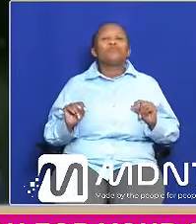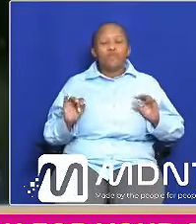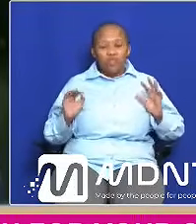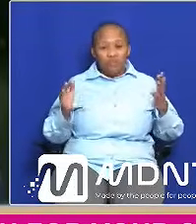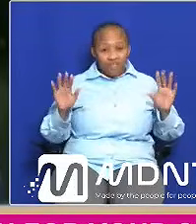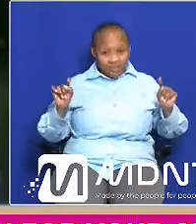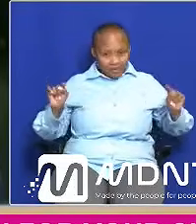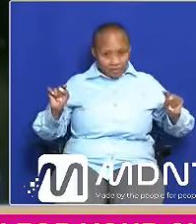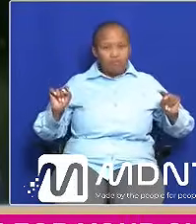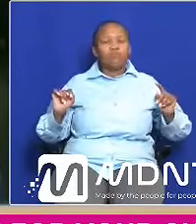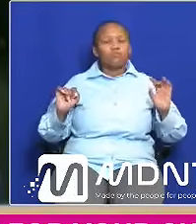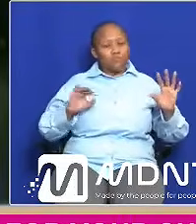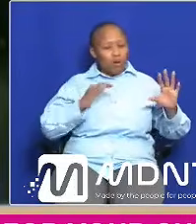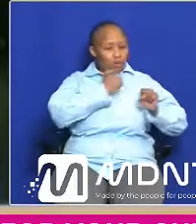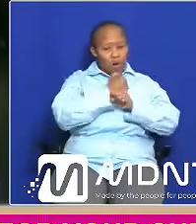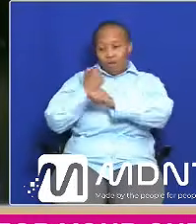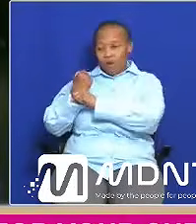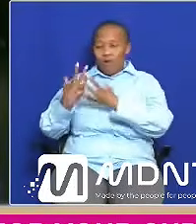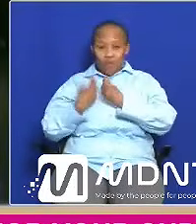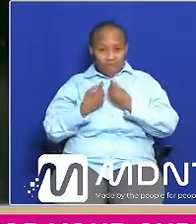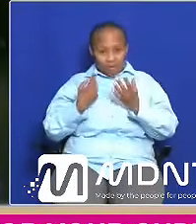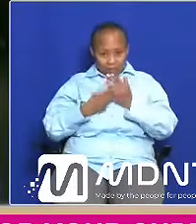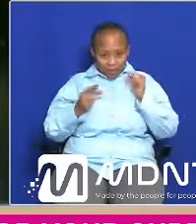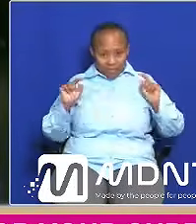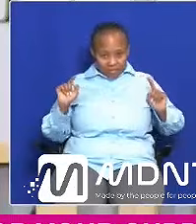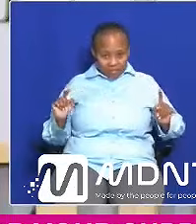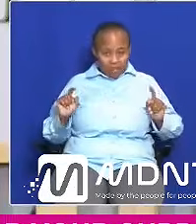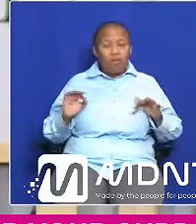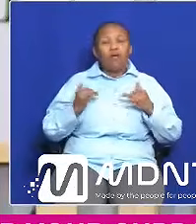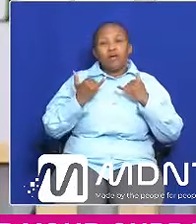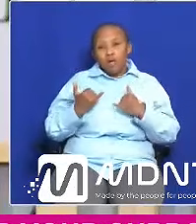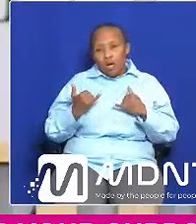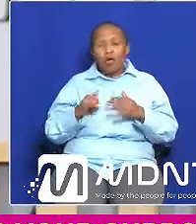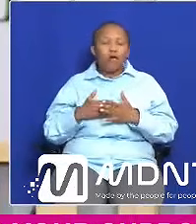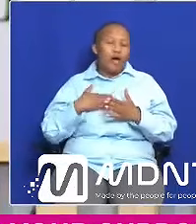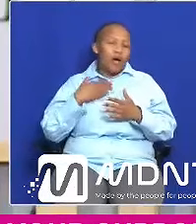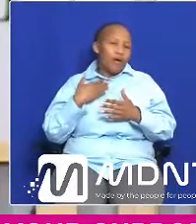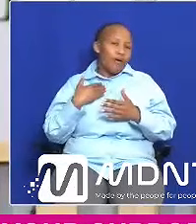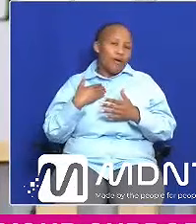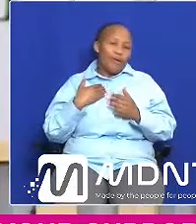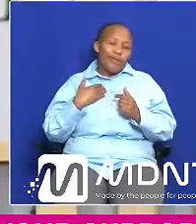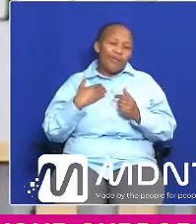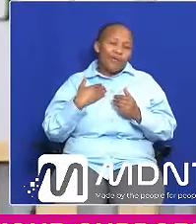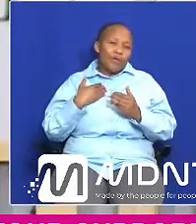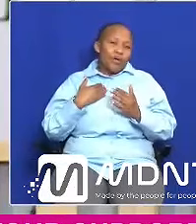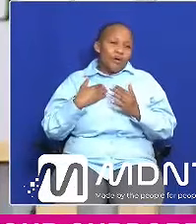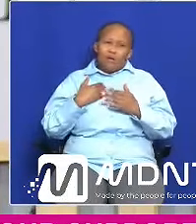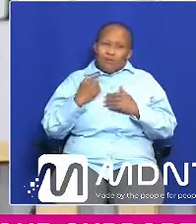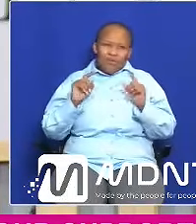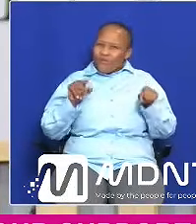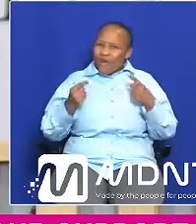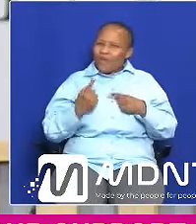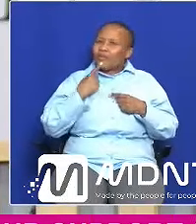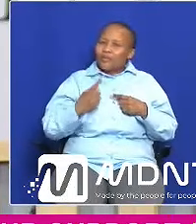with them. There is no scenario, plausible scenario, where you have absolutely no recollection of